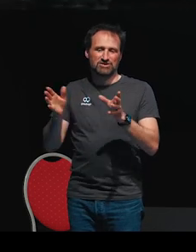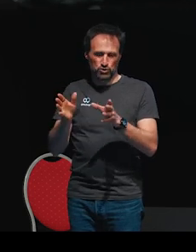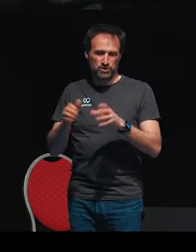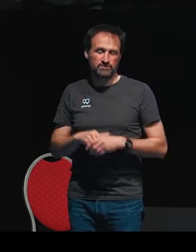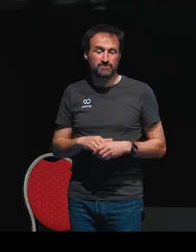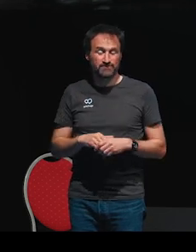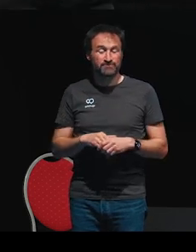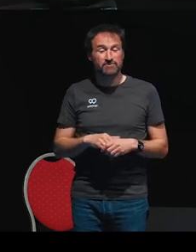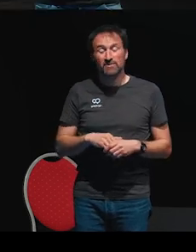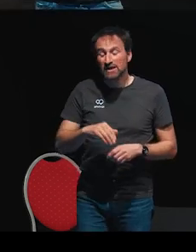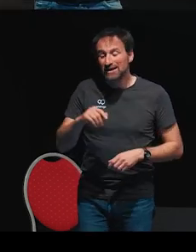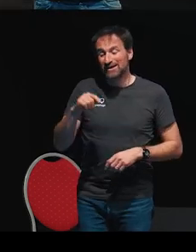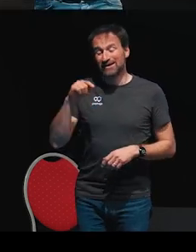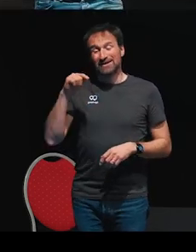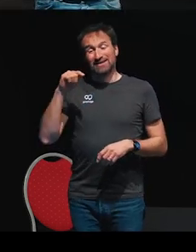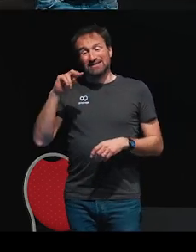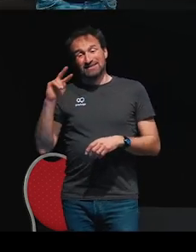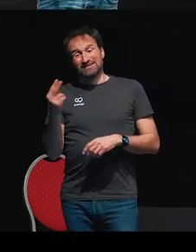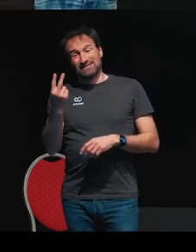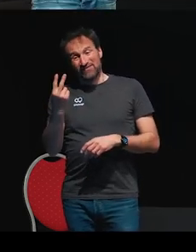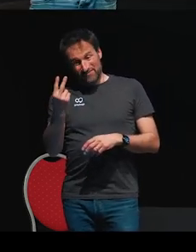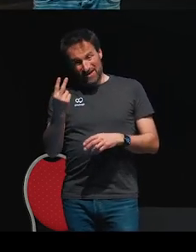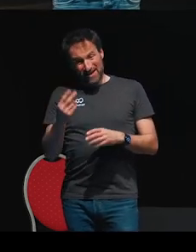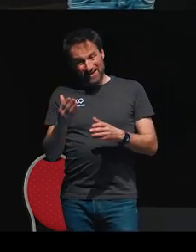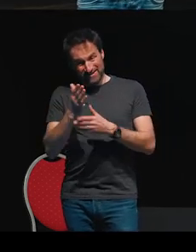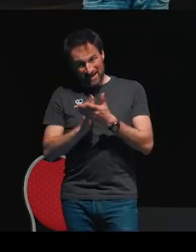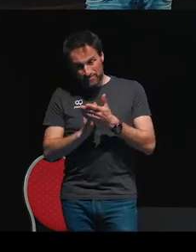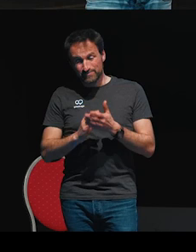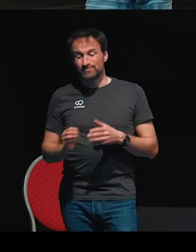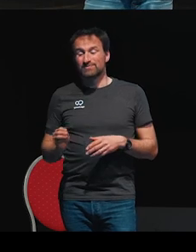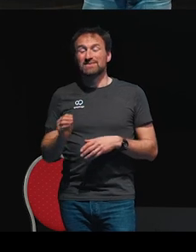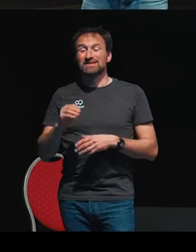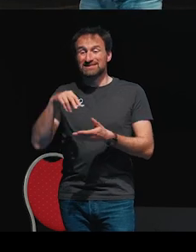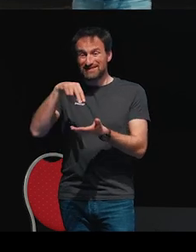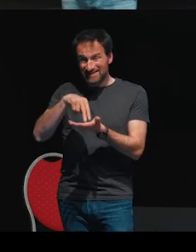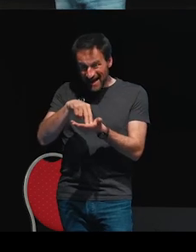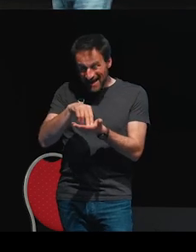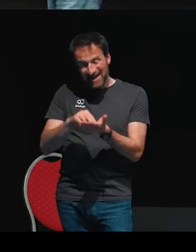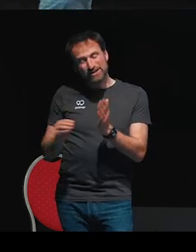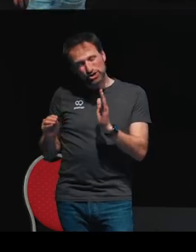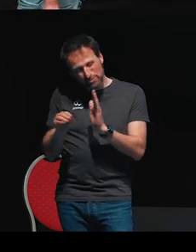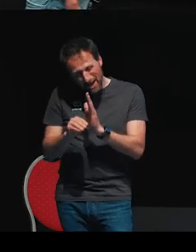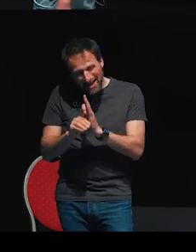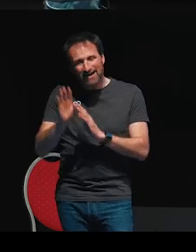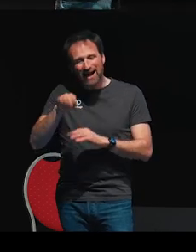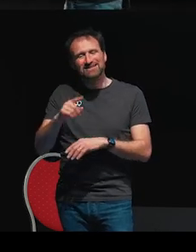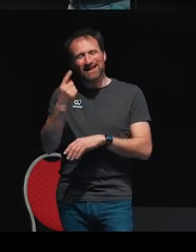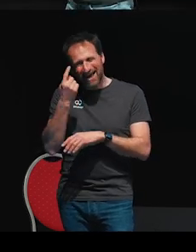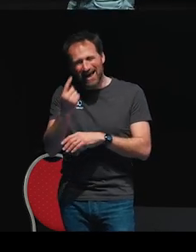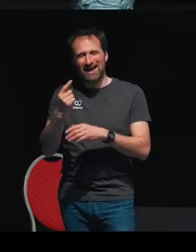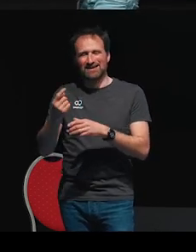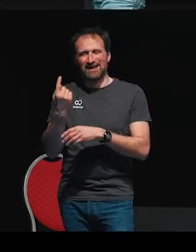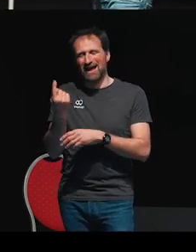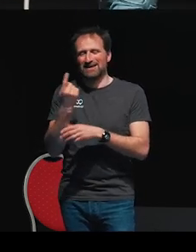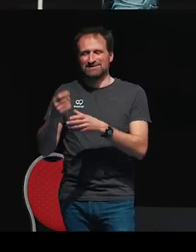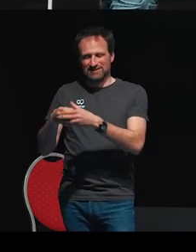The second part is store state as one single piece. This is one of my favorite